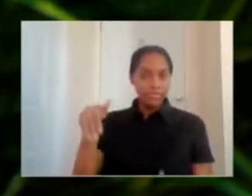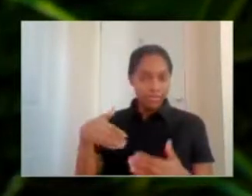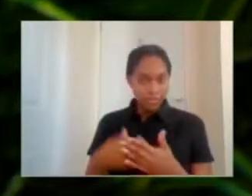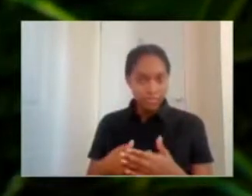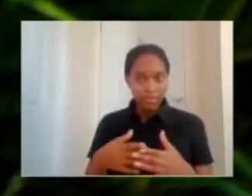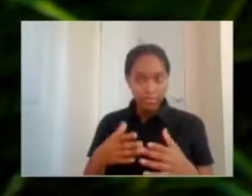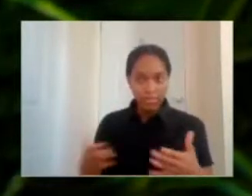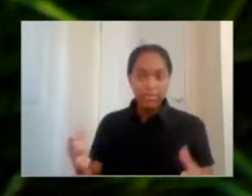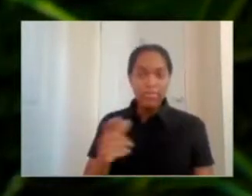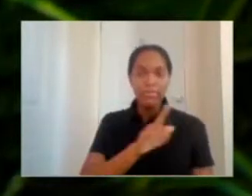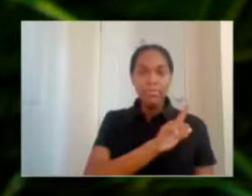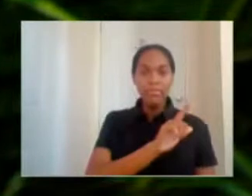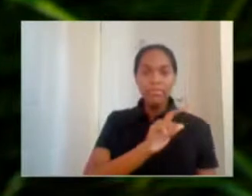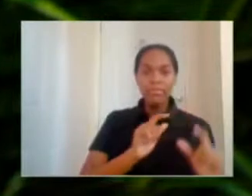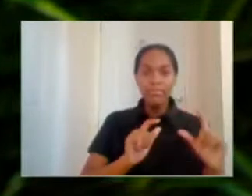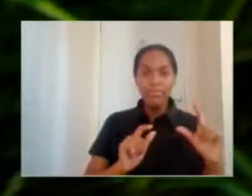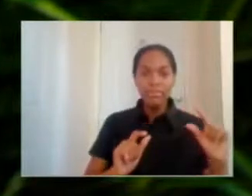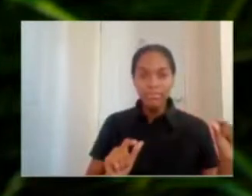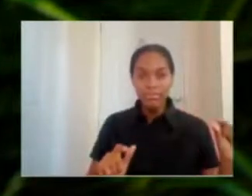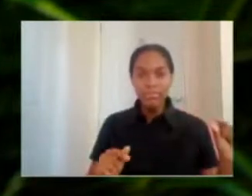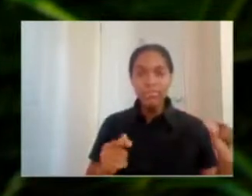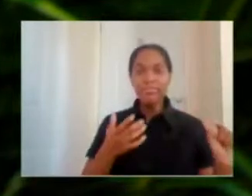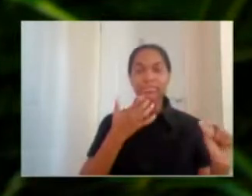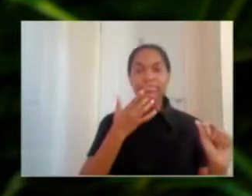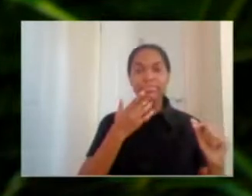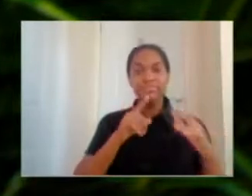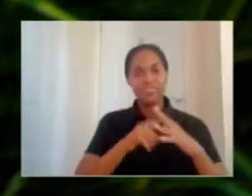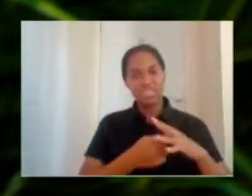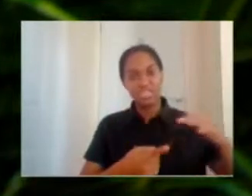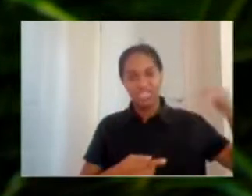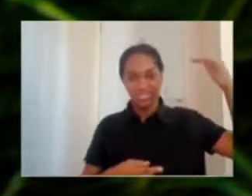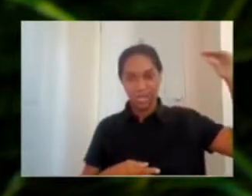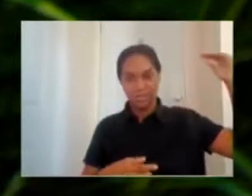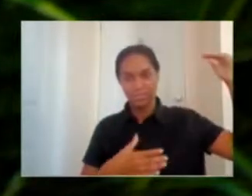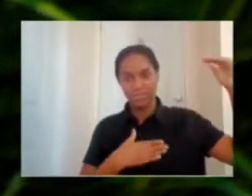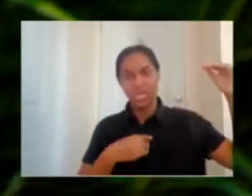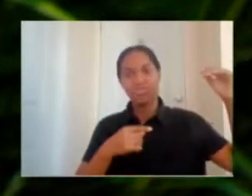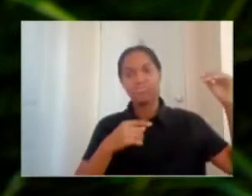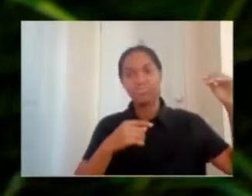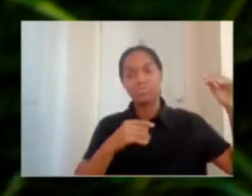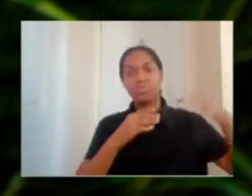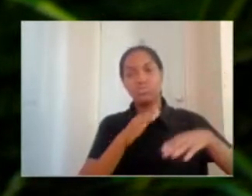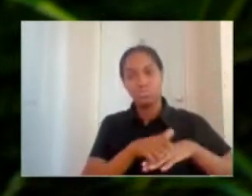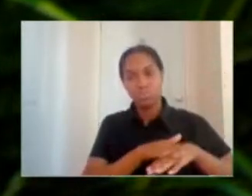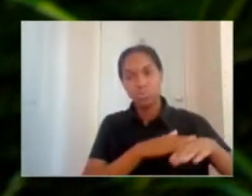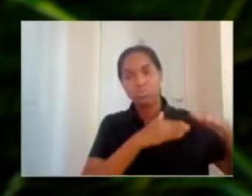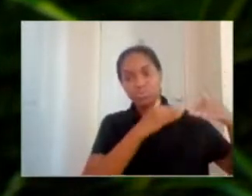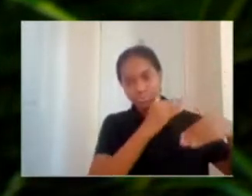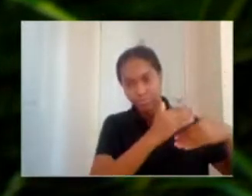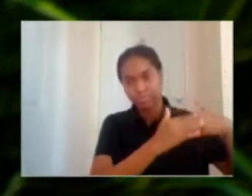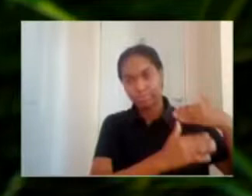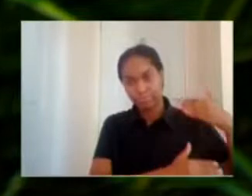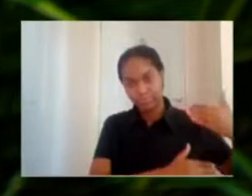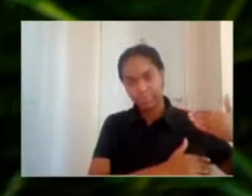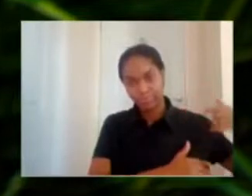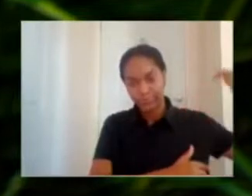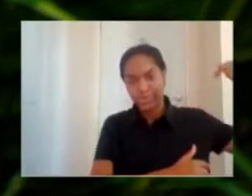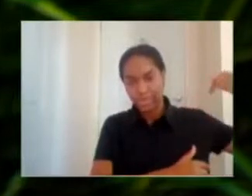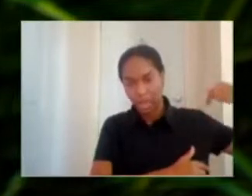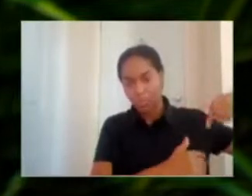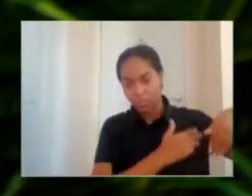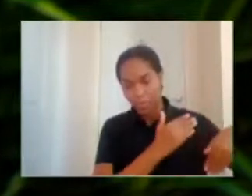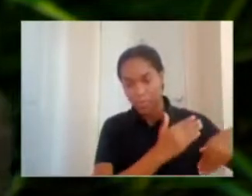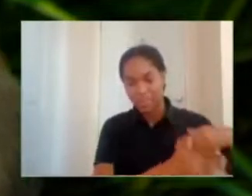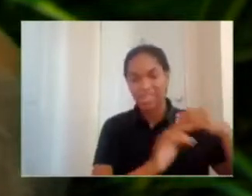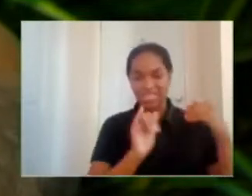has opted to start at the top of the line and gradually has a roadmap to move down. Now, that's the way you